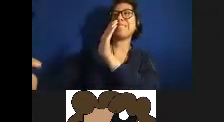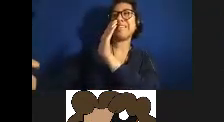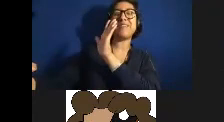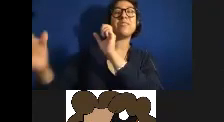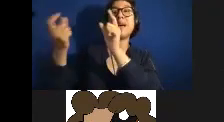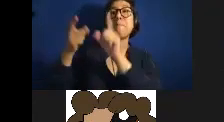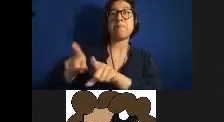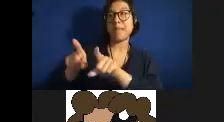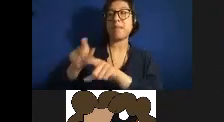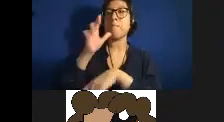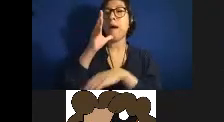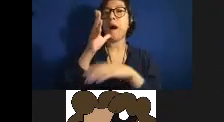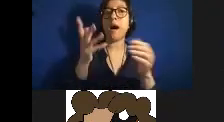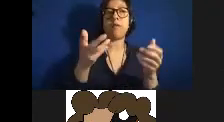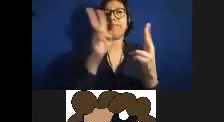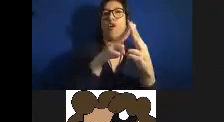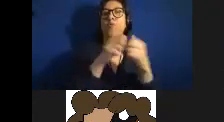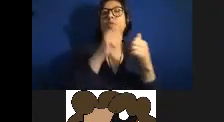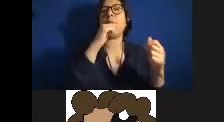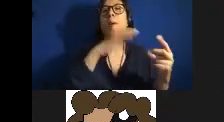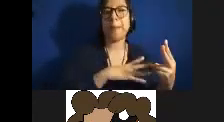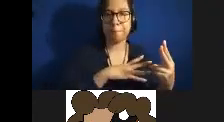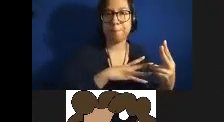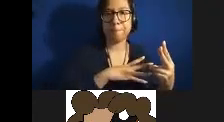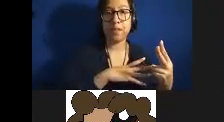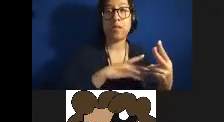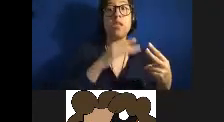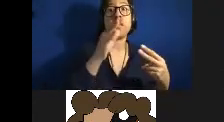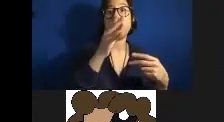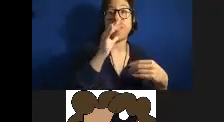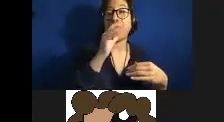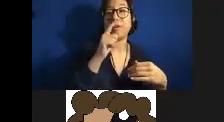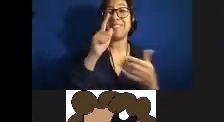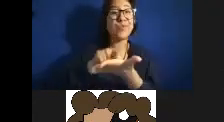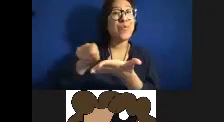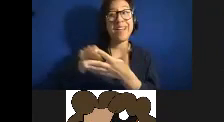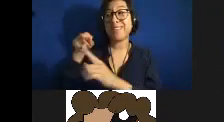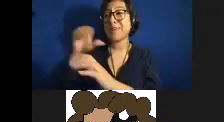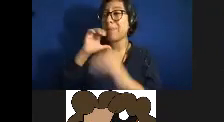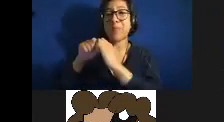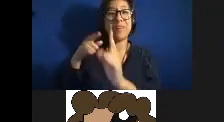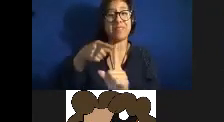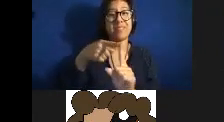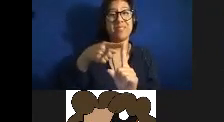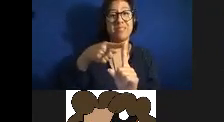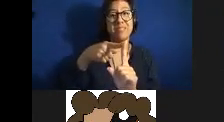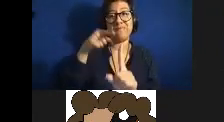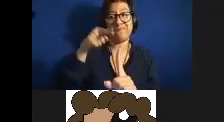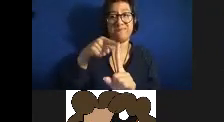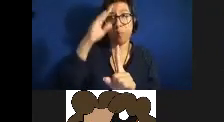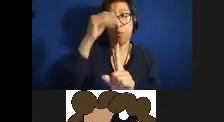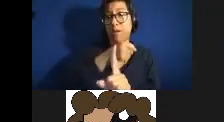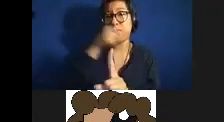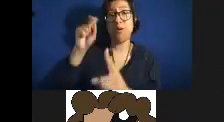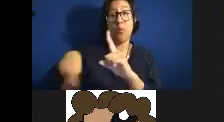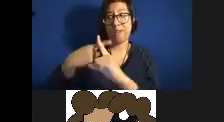incarcerated, right? So that left him with some deep resentment that he never unpacked, right?